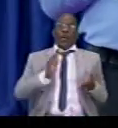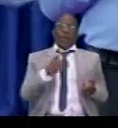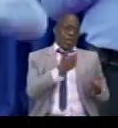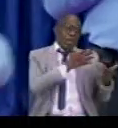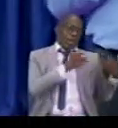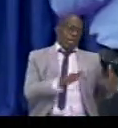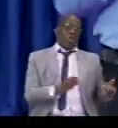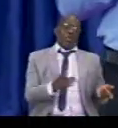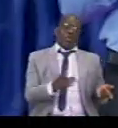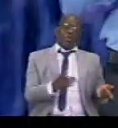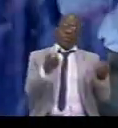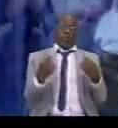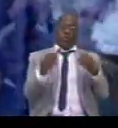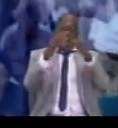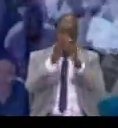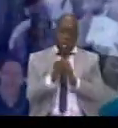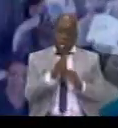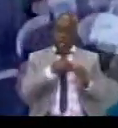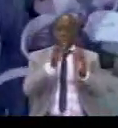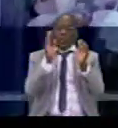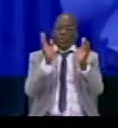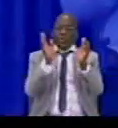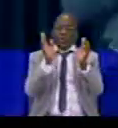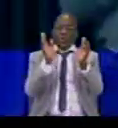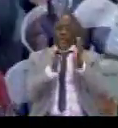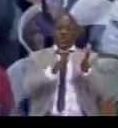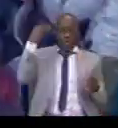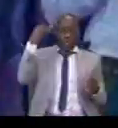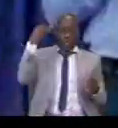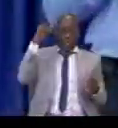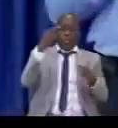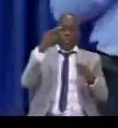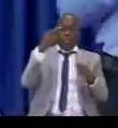Come and praise his name, all his saints of